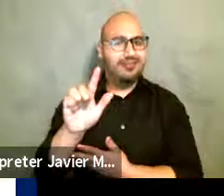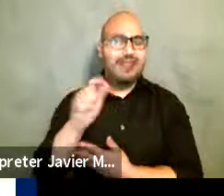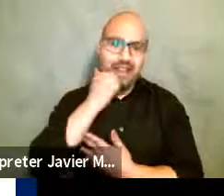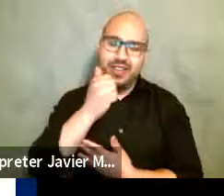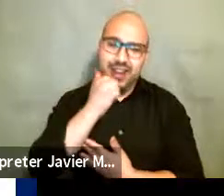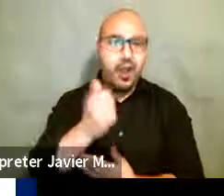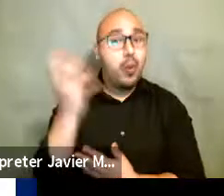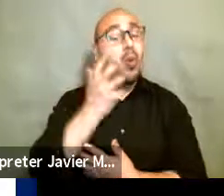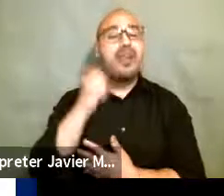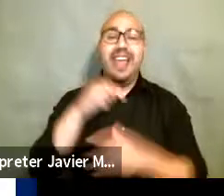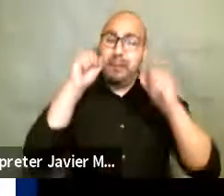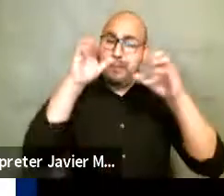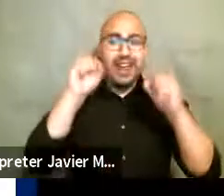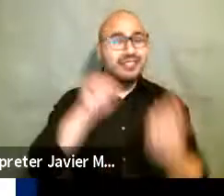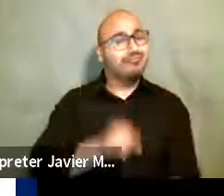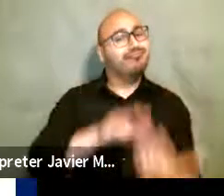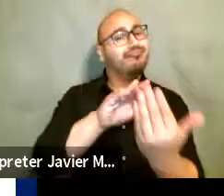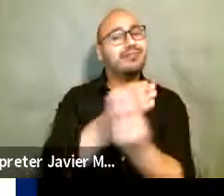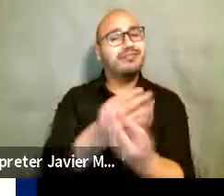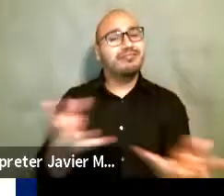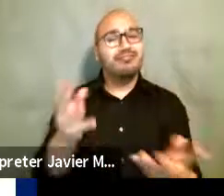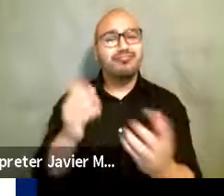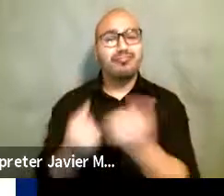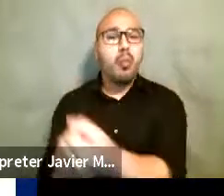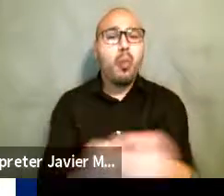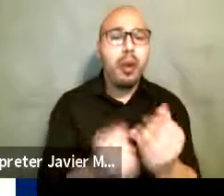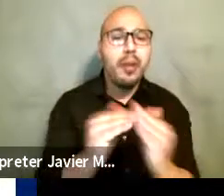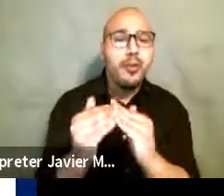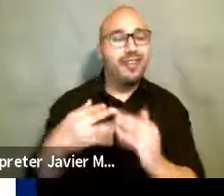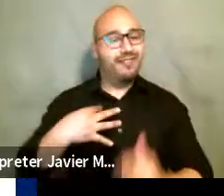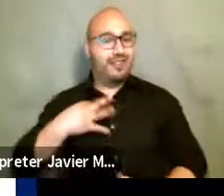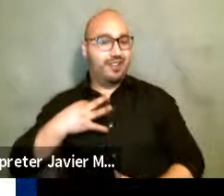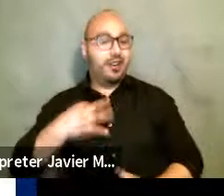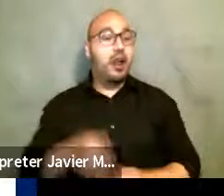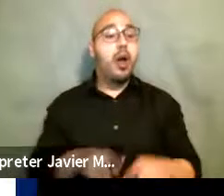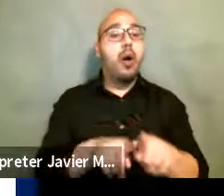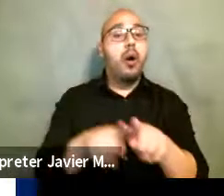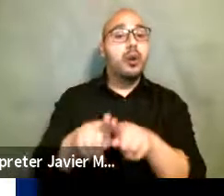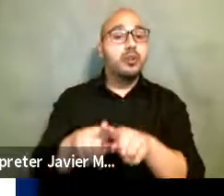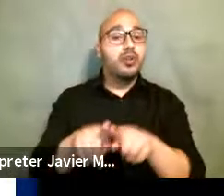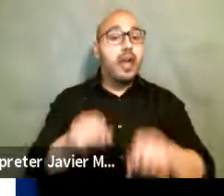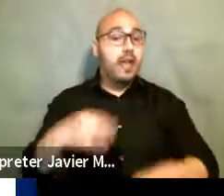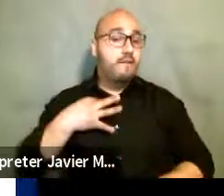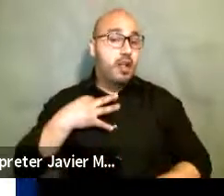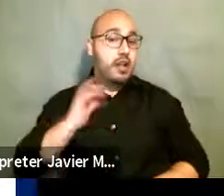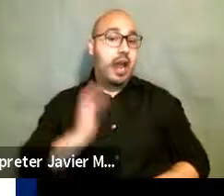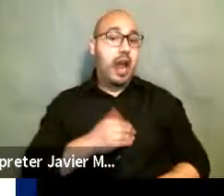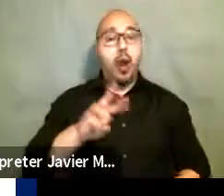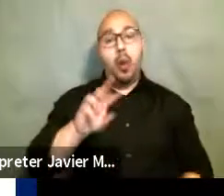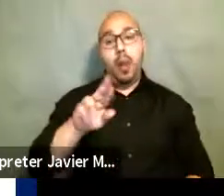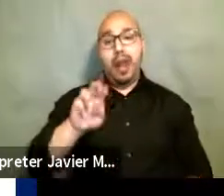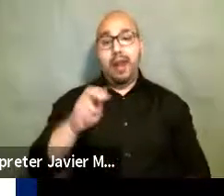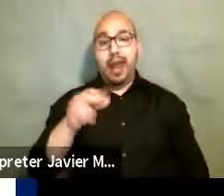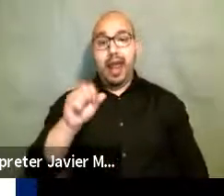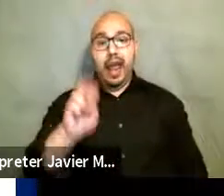way to really give back to the community through volunteering. You can also volunteer in our warehouse, helping sort